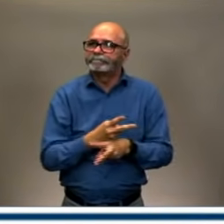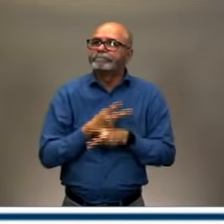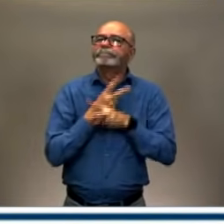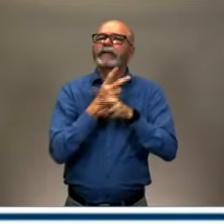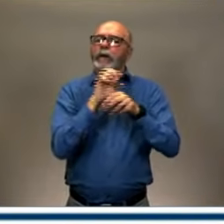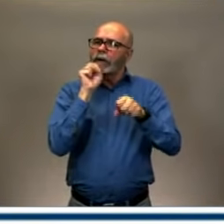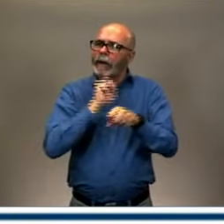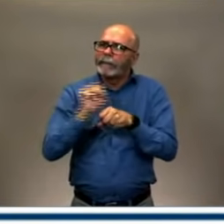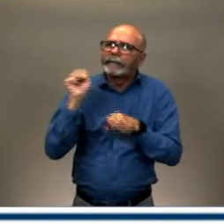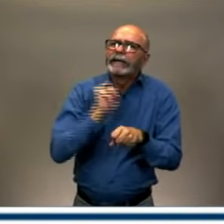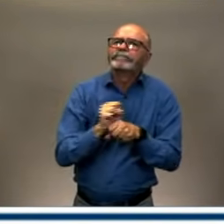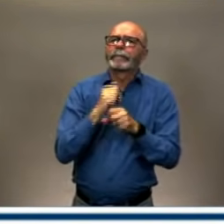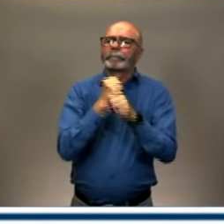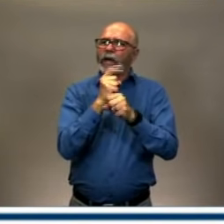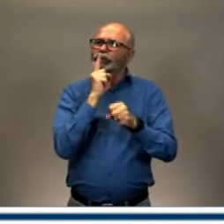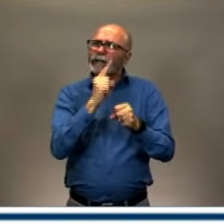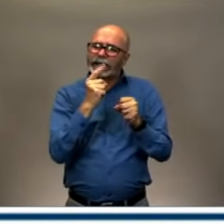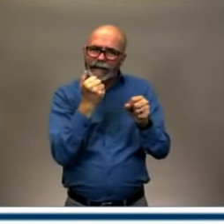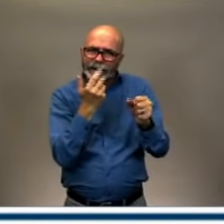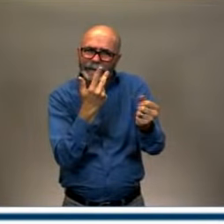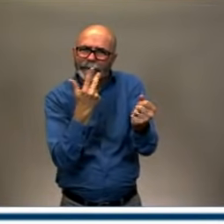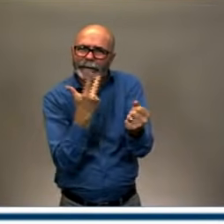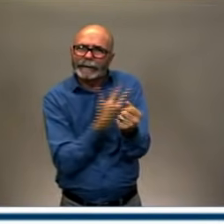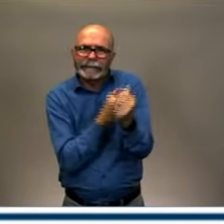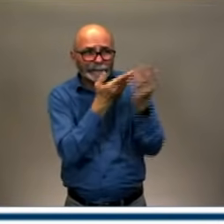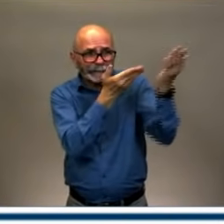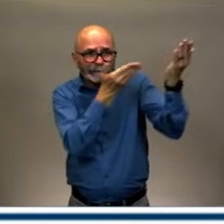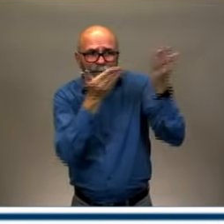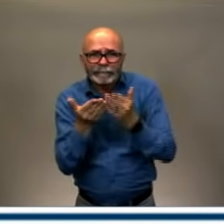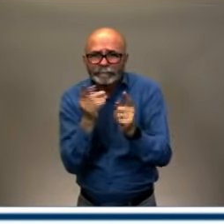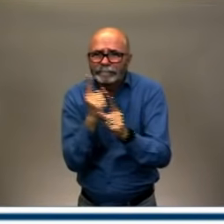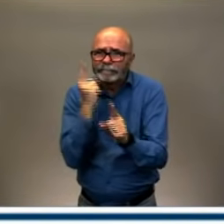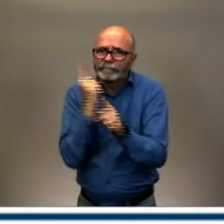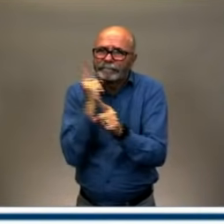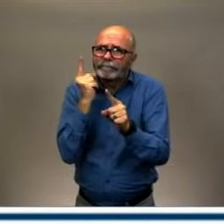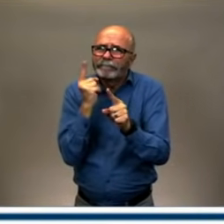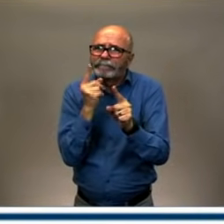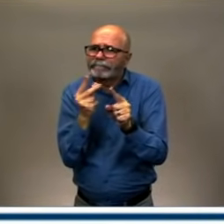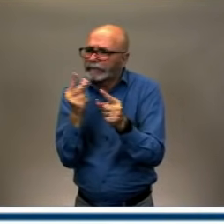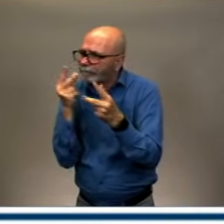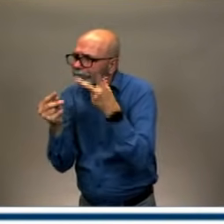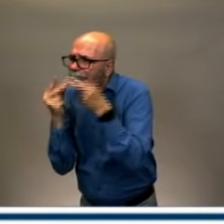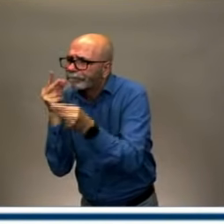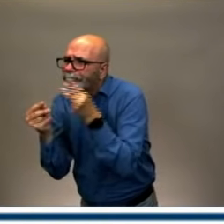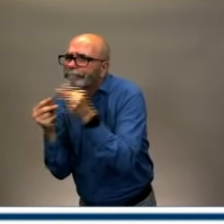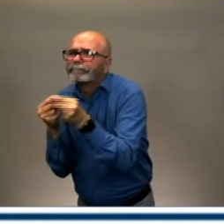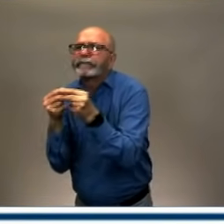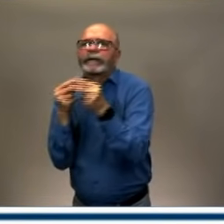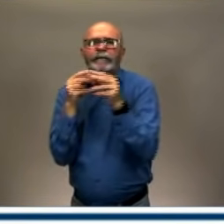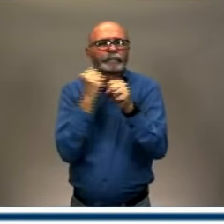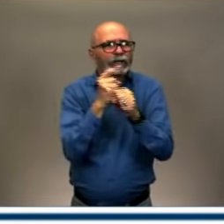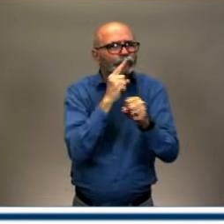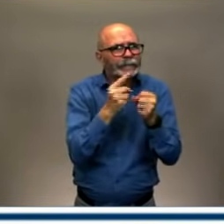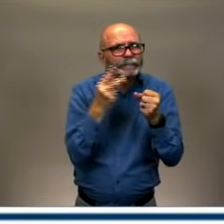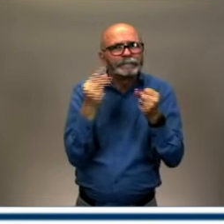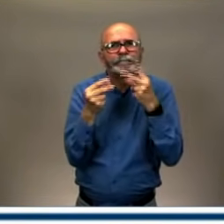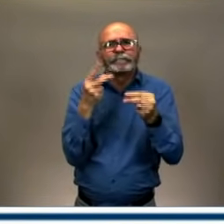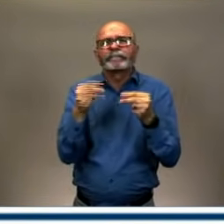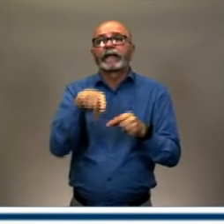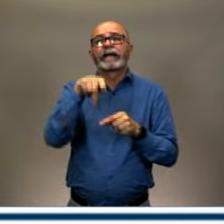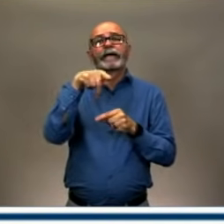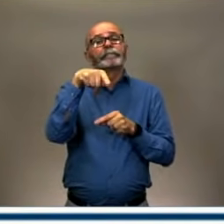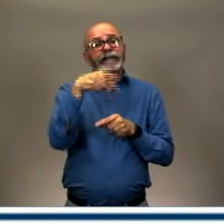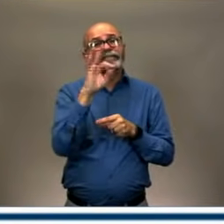that the vaccine that we have in our province is actually going into the arms of Nova Scotians. So the Pfizer vaccine is